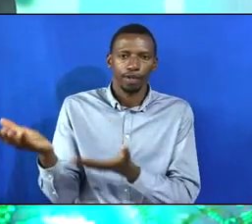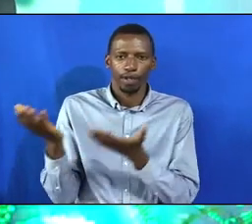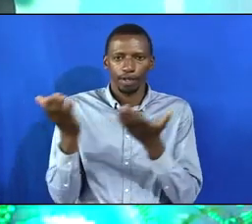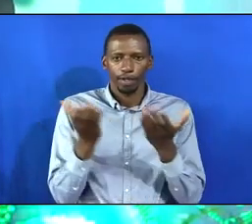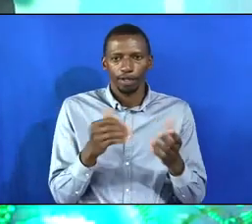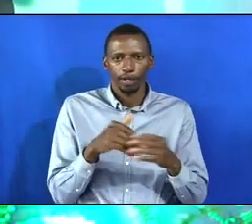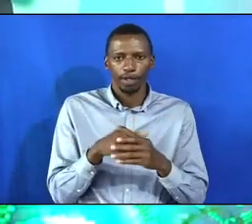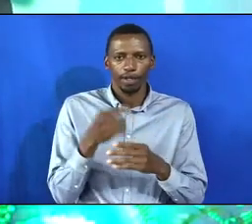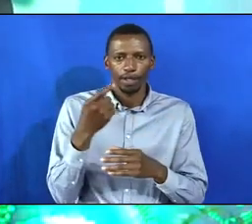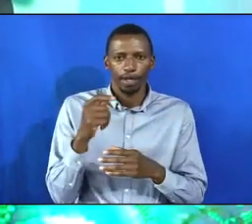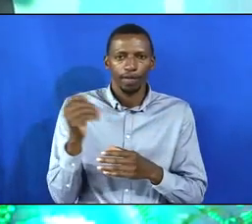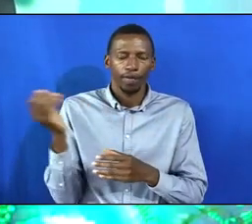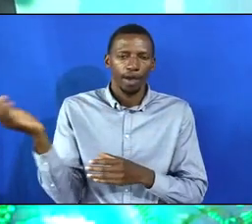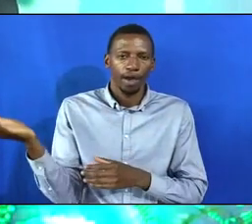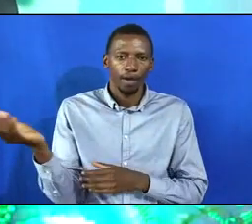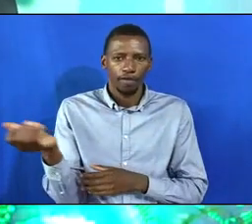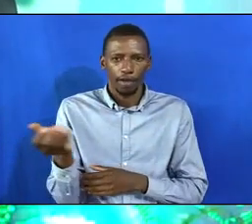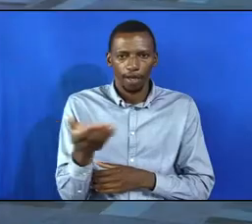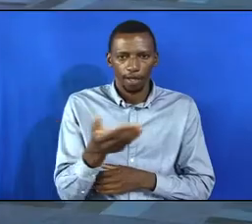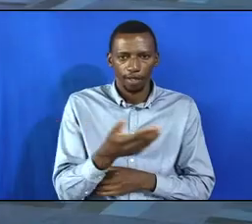sheep, bringing in the